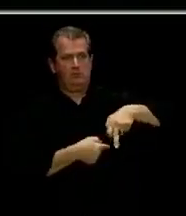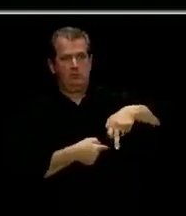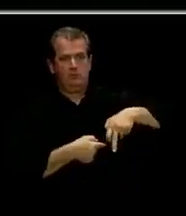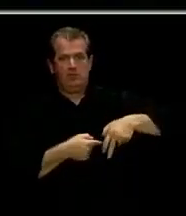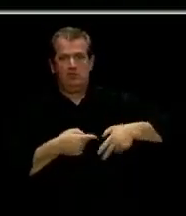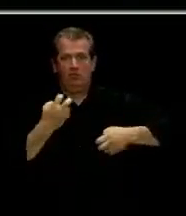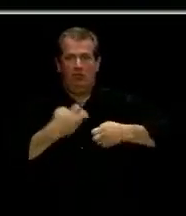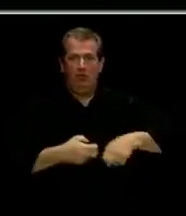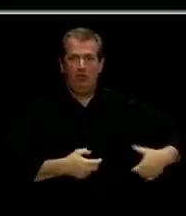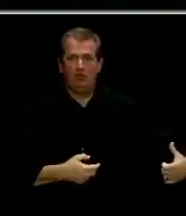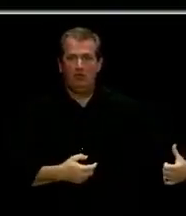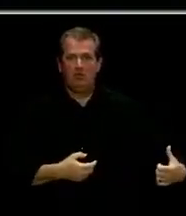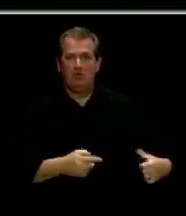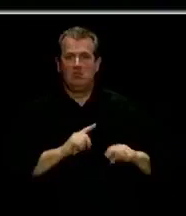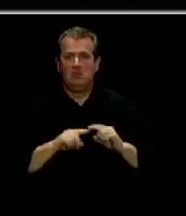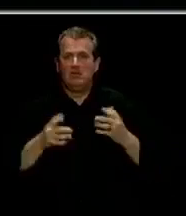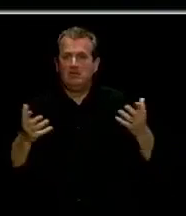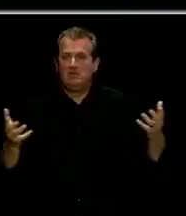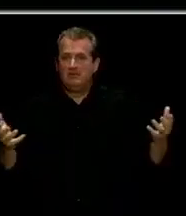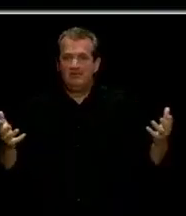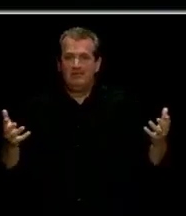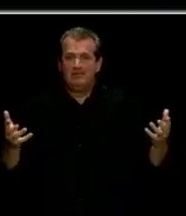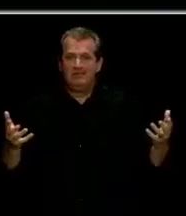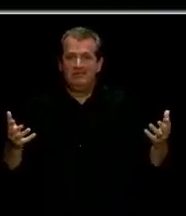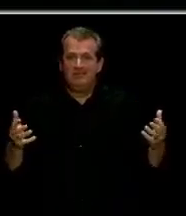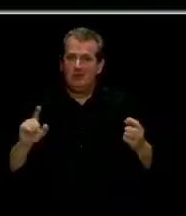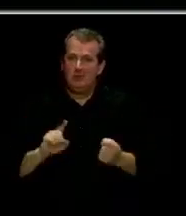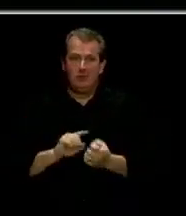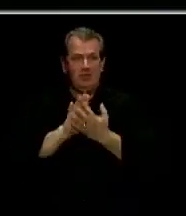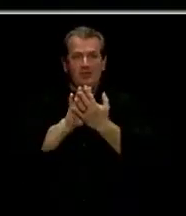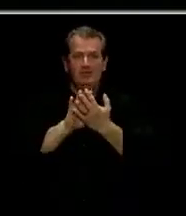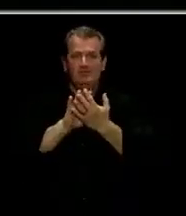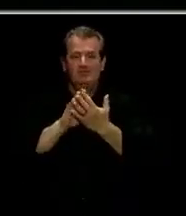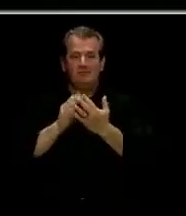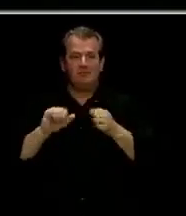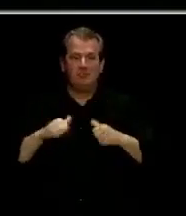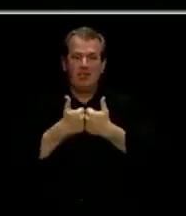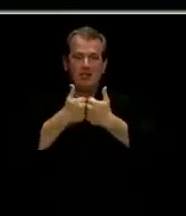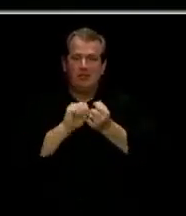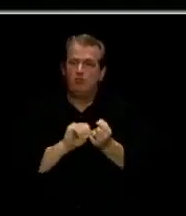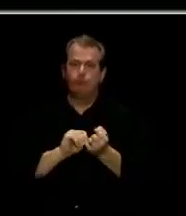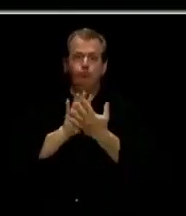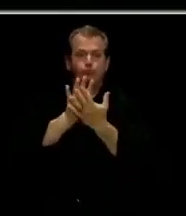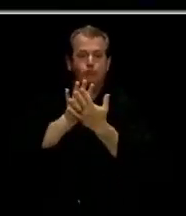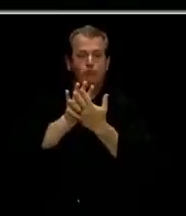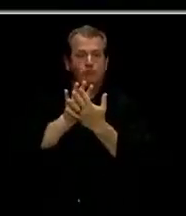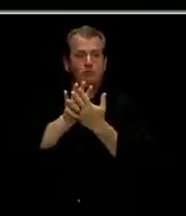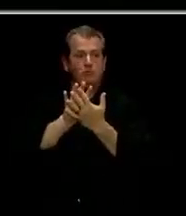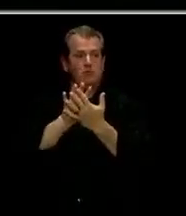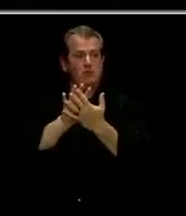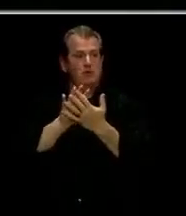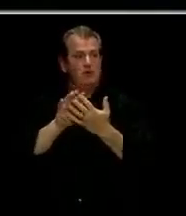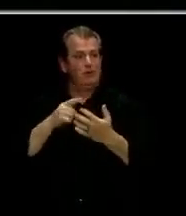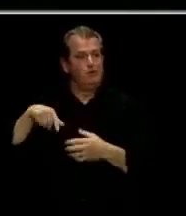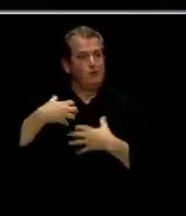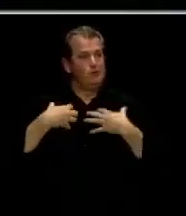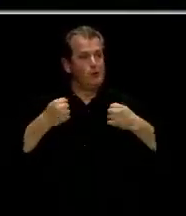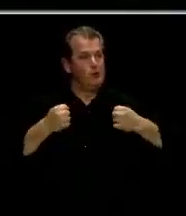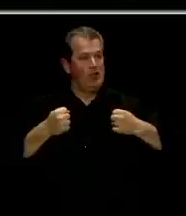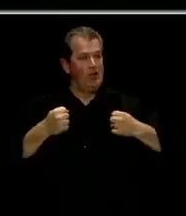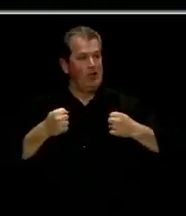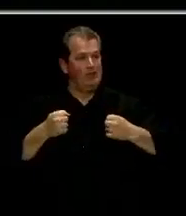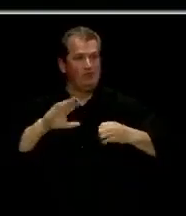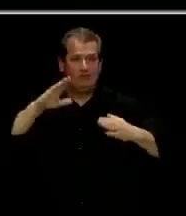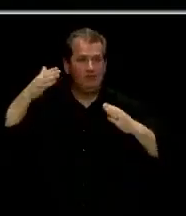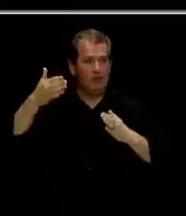challenge, and you meet the challenge, and you meet the challenge with your, with your commitment, with your whole